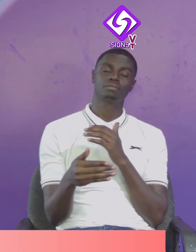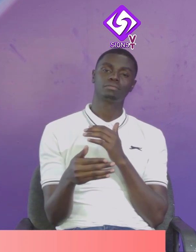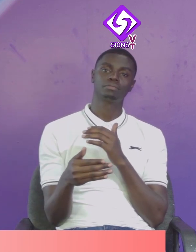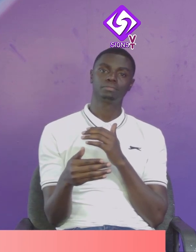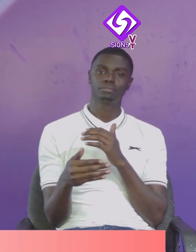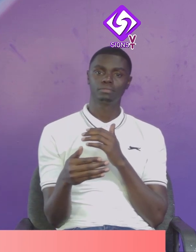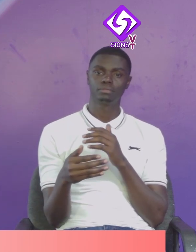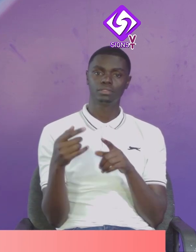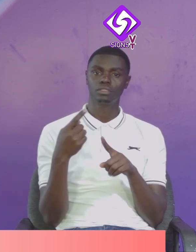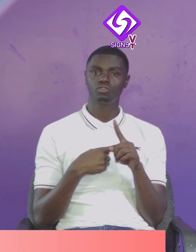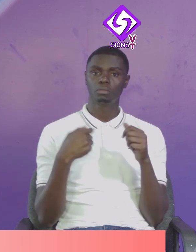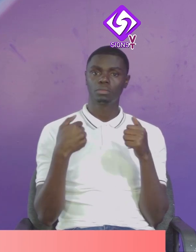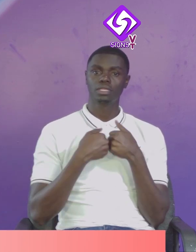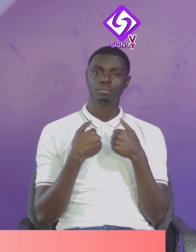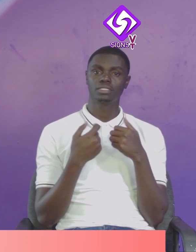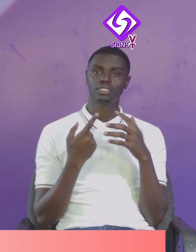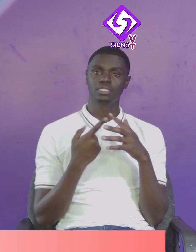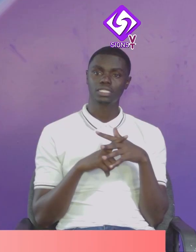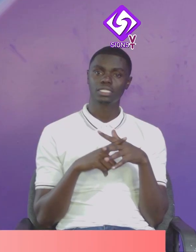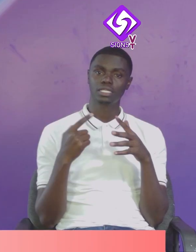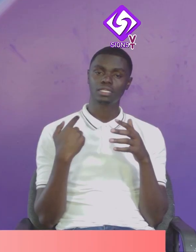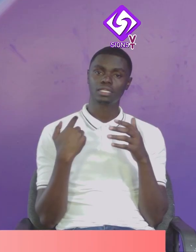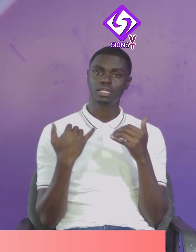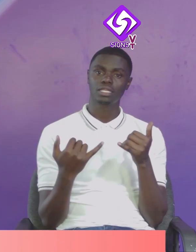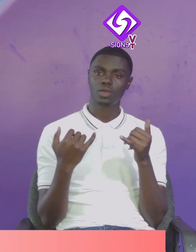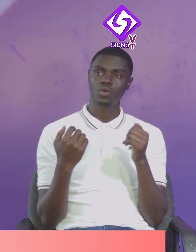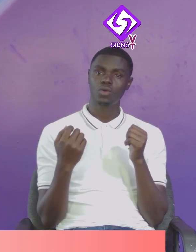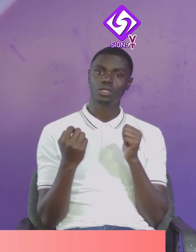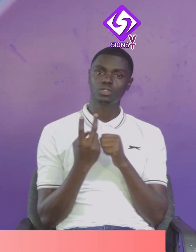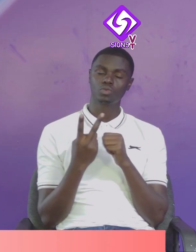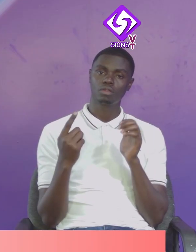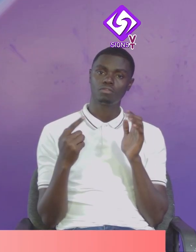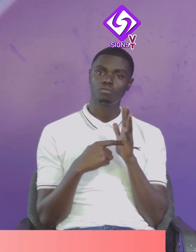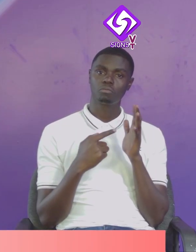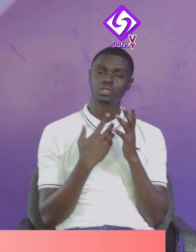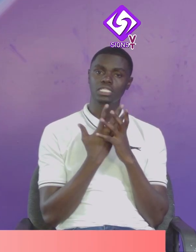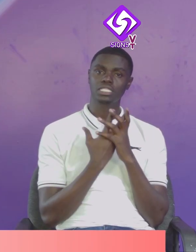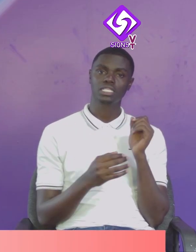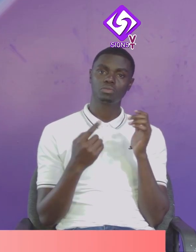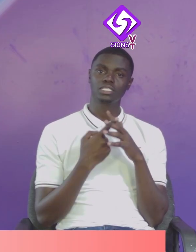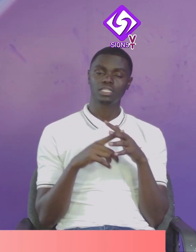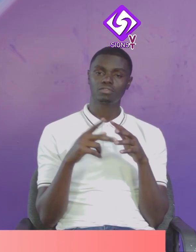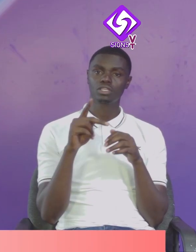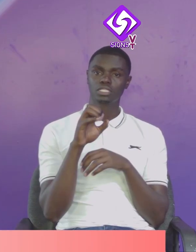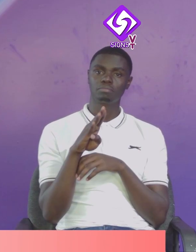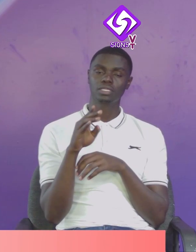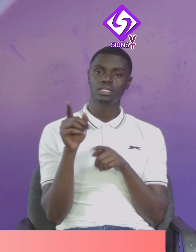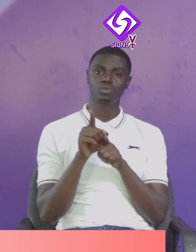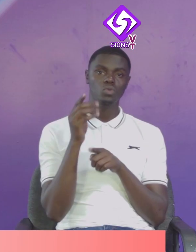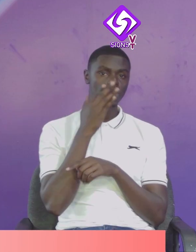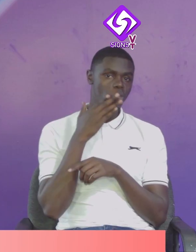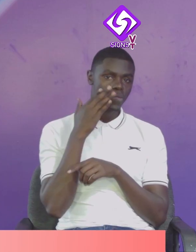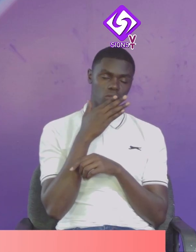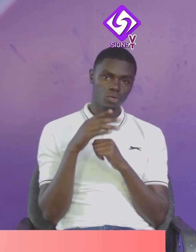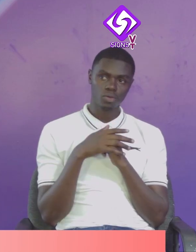since the game started, they are now 12th with only 8 points. A disappointing start for KCB, and against Bidco United, one had